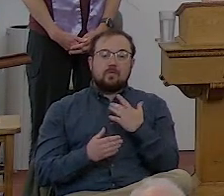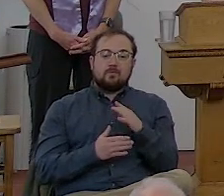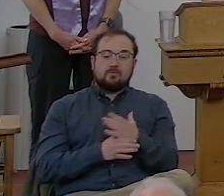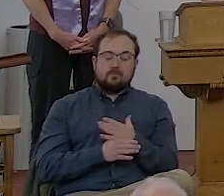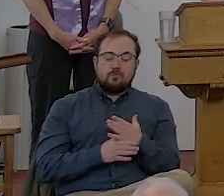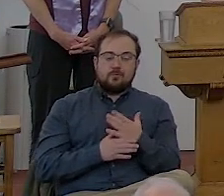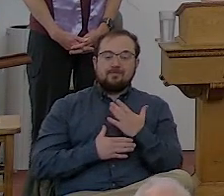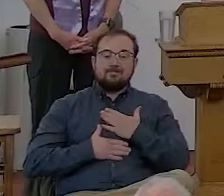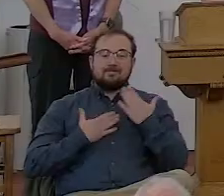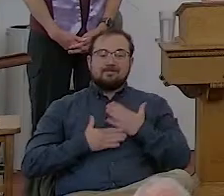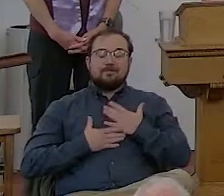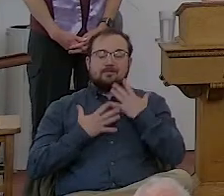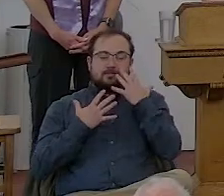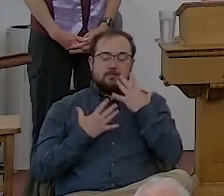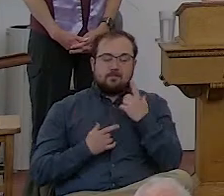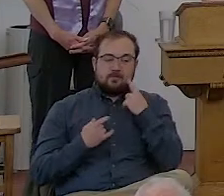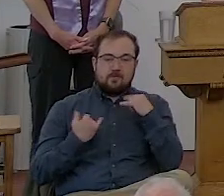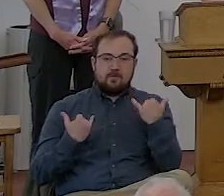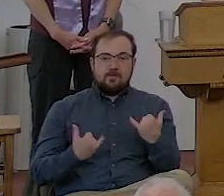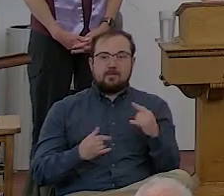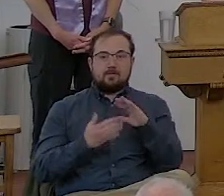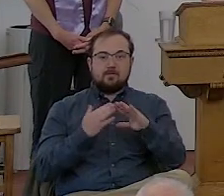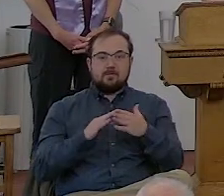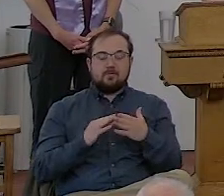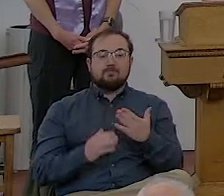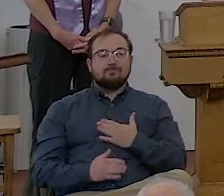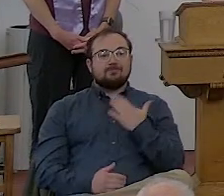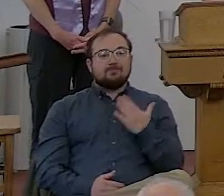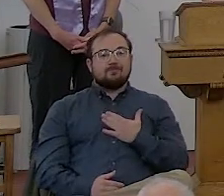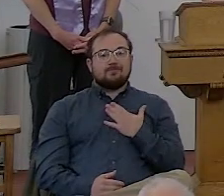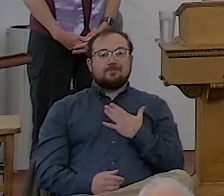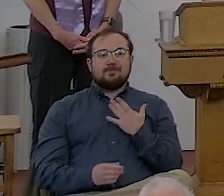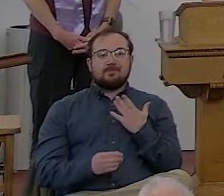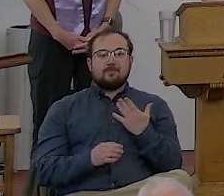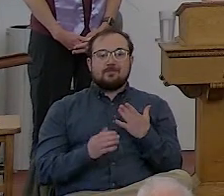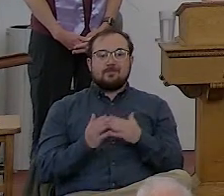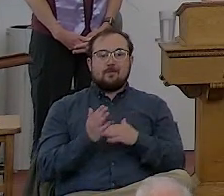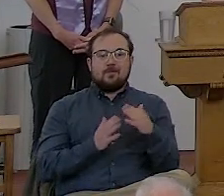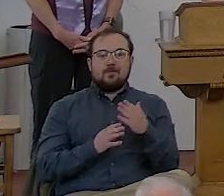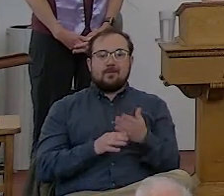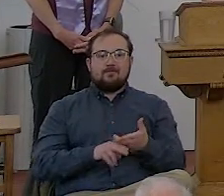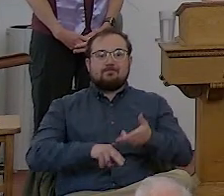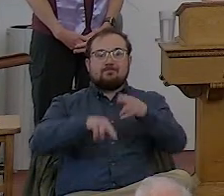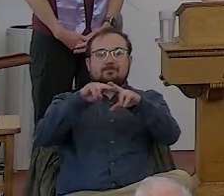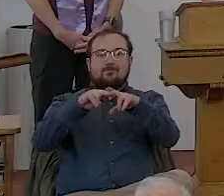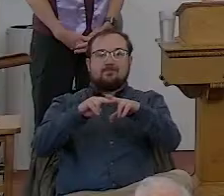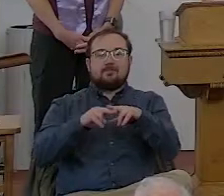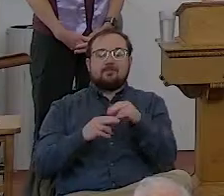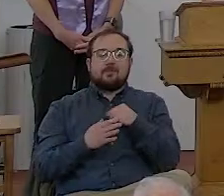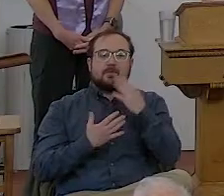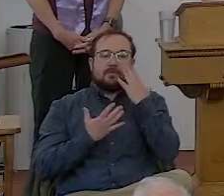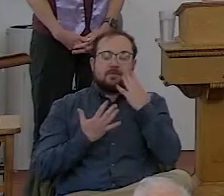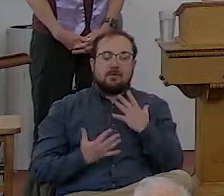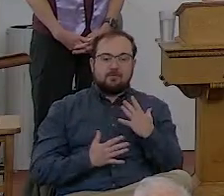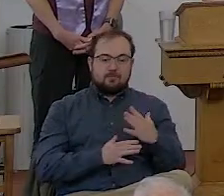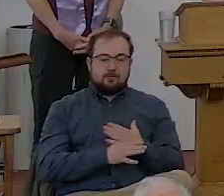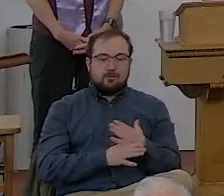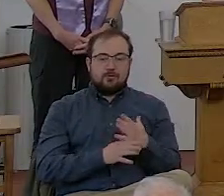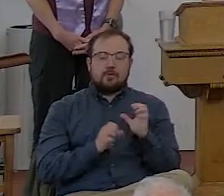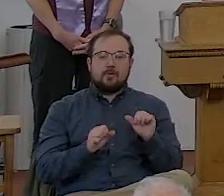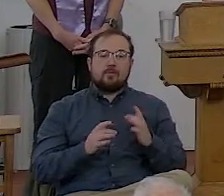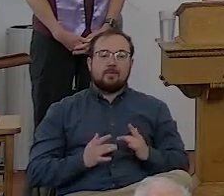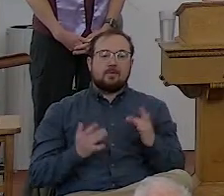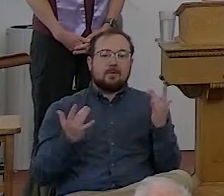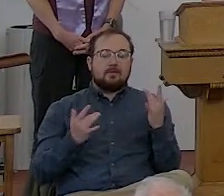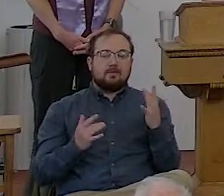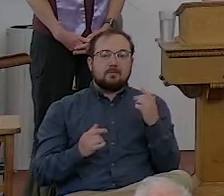members of this community. We know that joys shared are often magnified as we celebrate together, and sorrows shared may be lightened